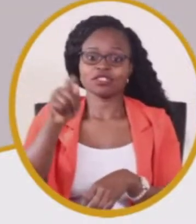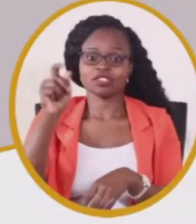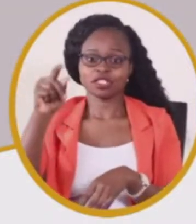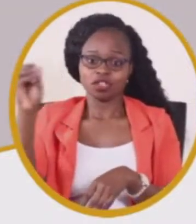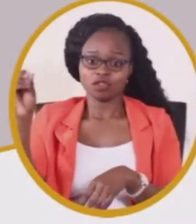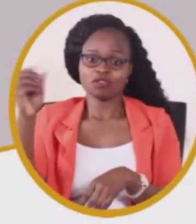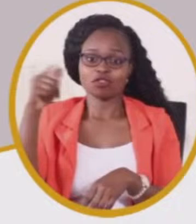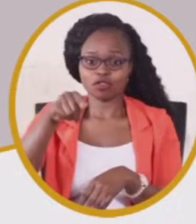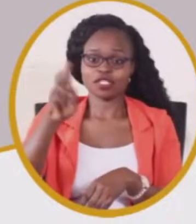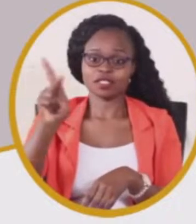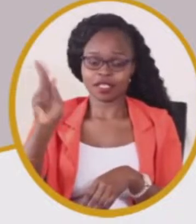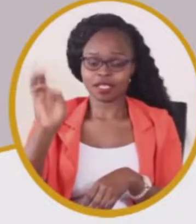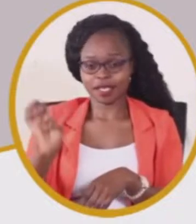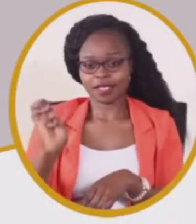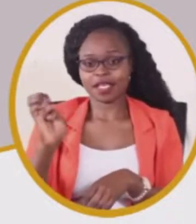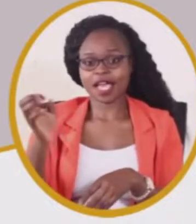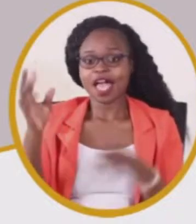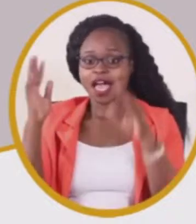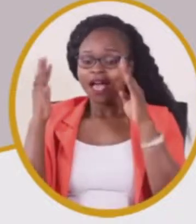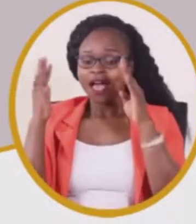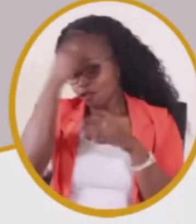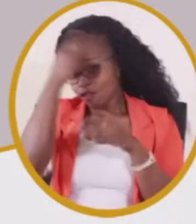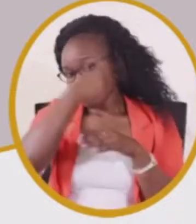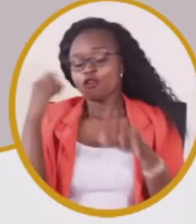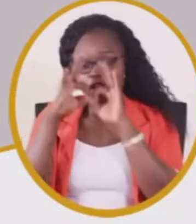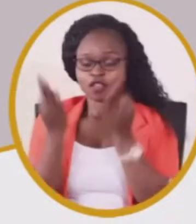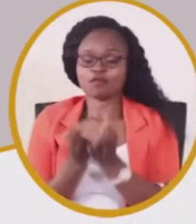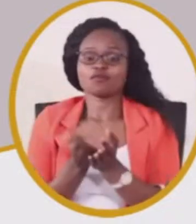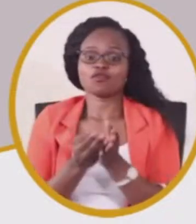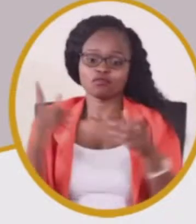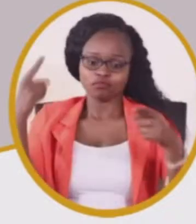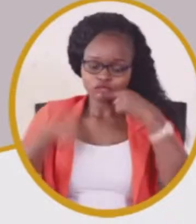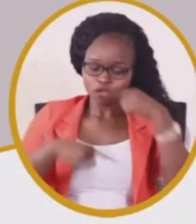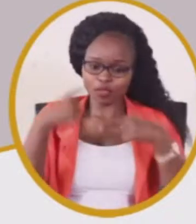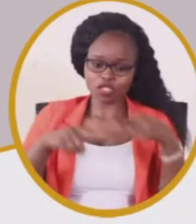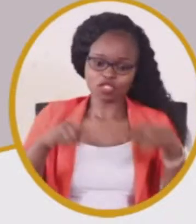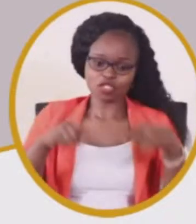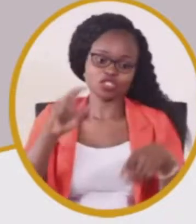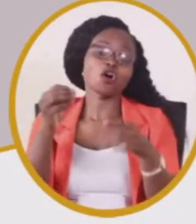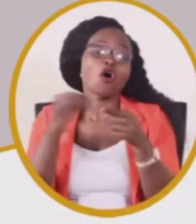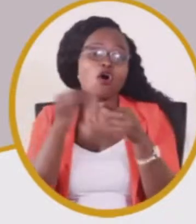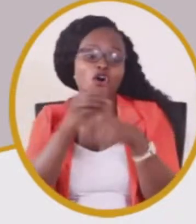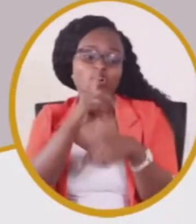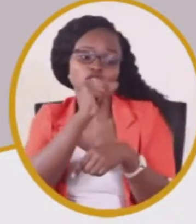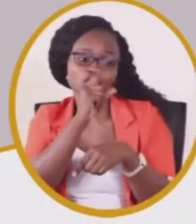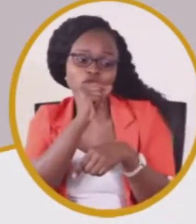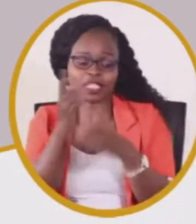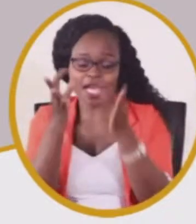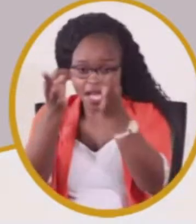www.cak.go.ke, Facebook account Competition Authority of Kenya, or our Twitter account